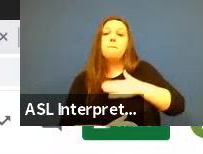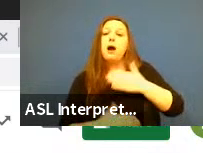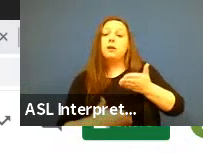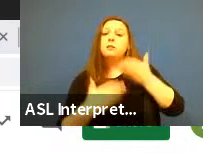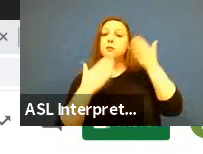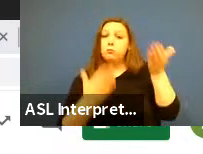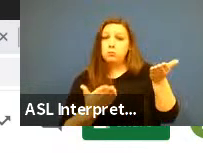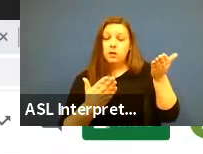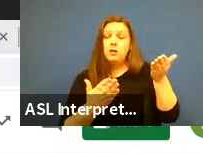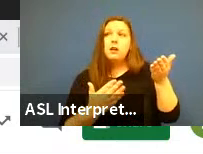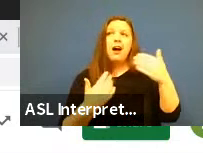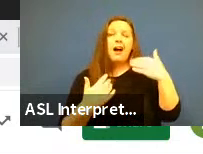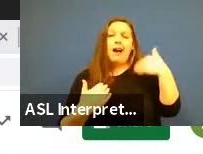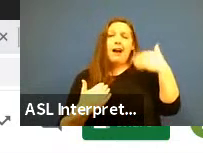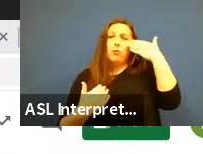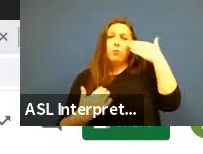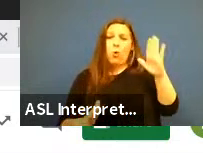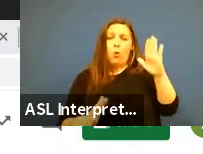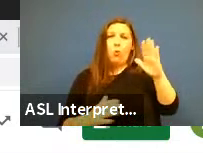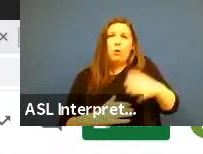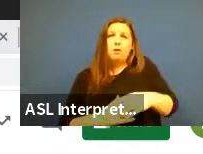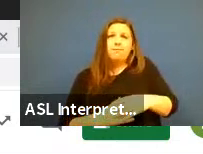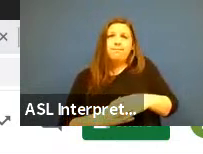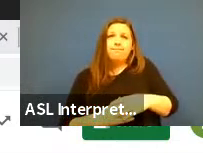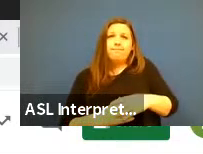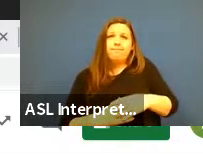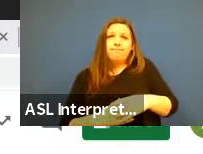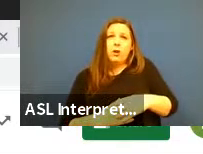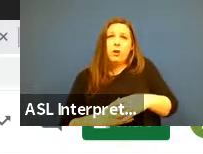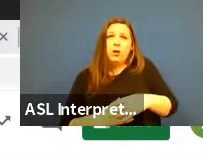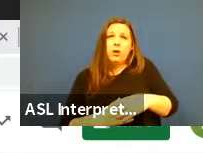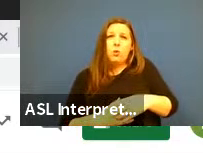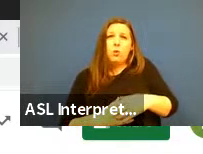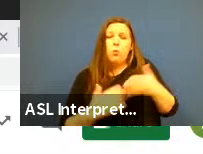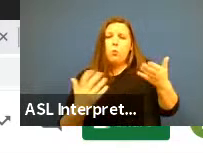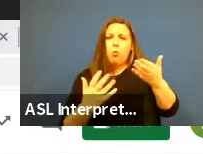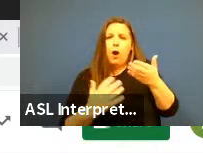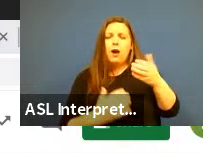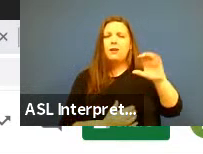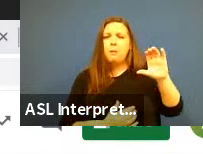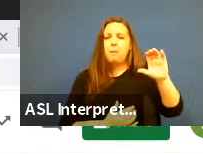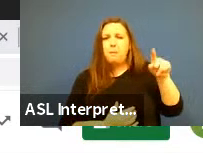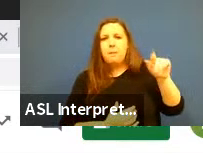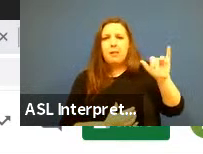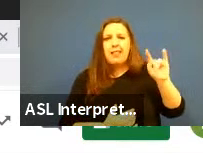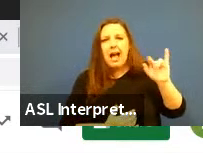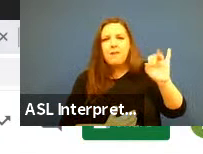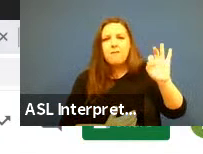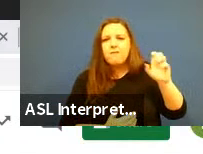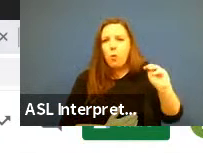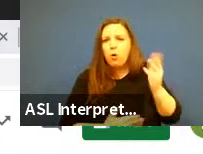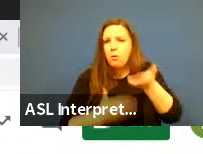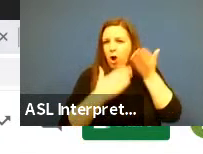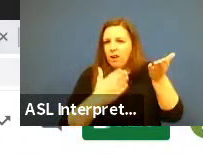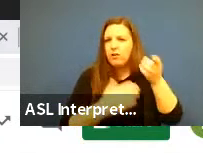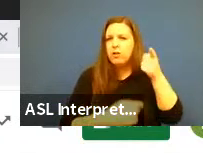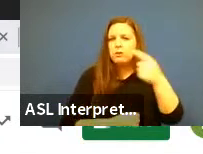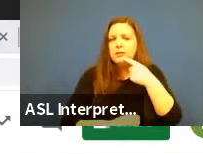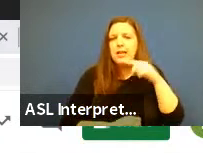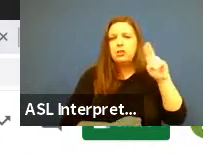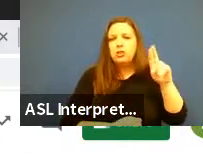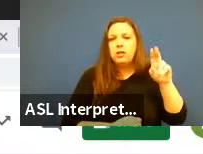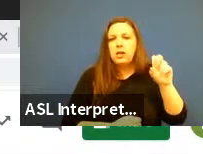is, I don't really know what the platforms are offering when you say GSBA. Are they offering a